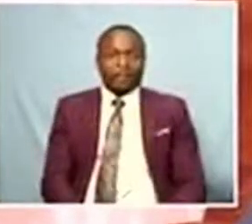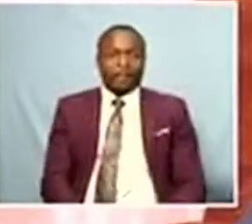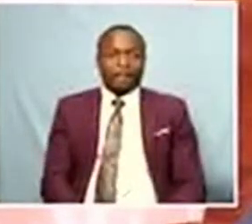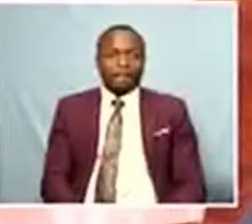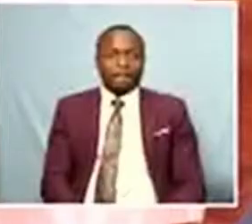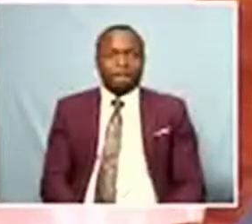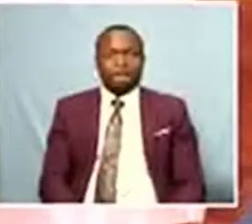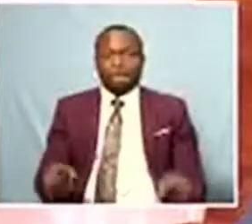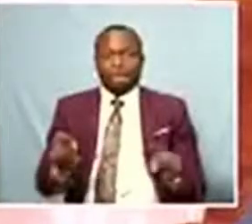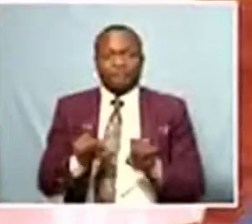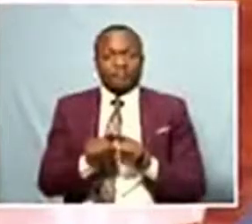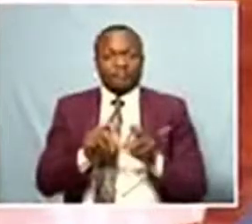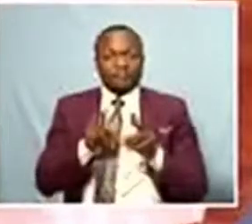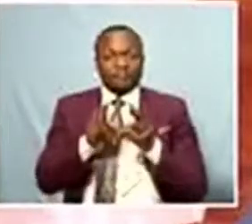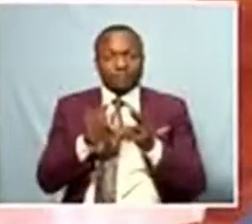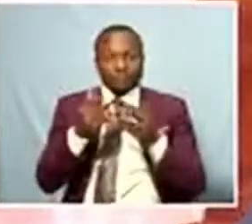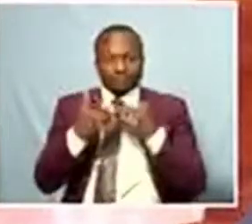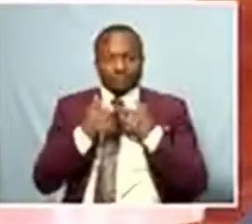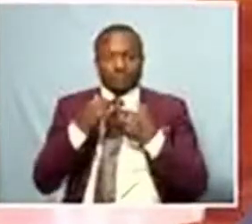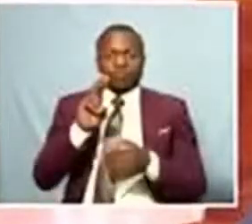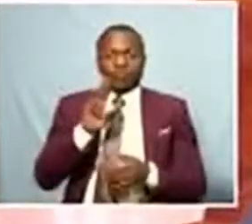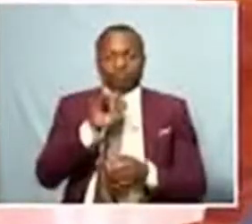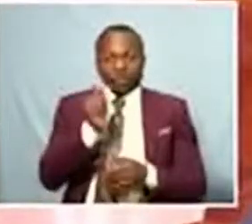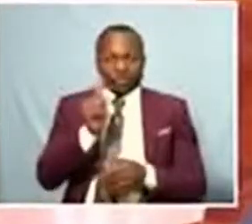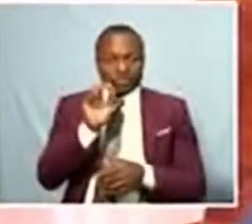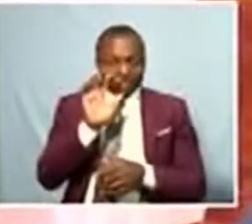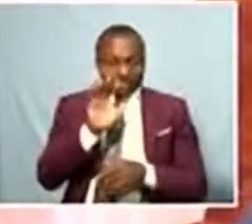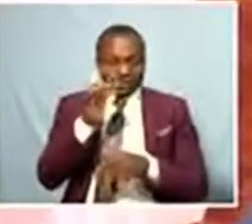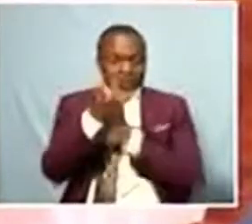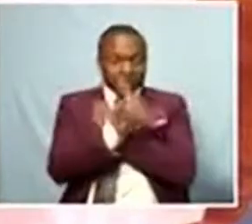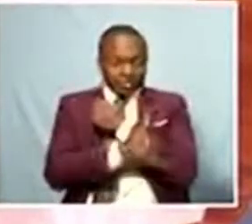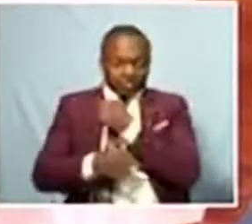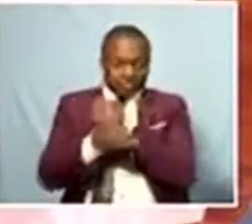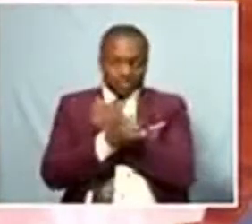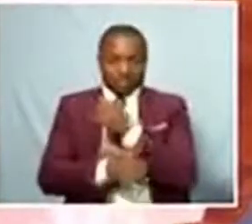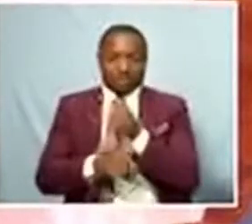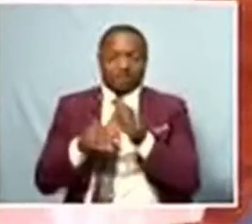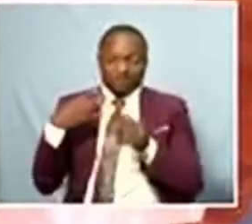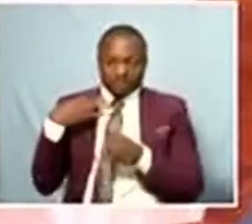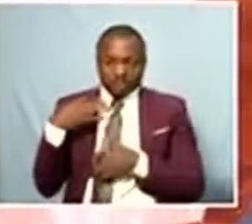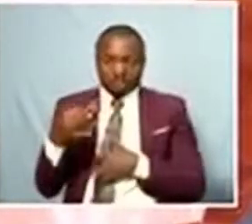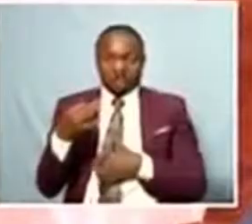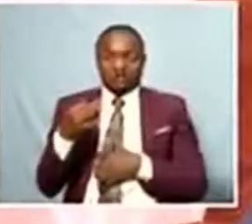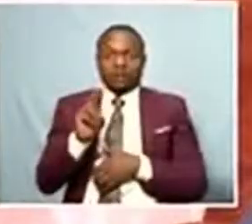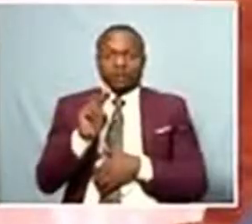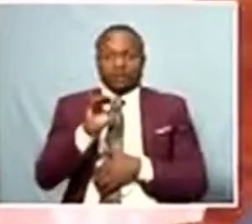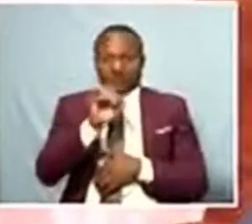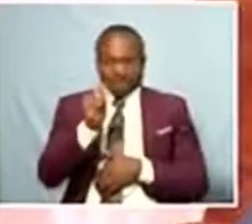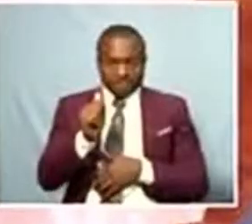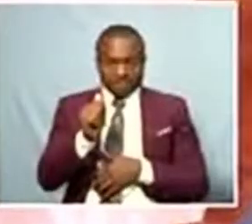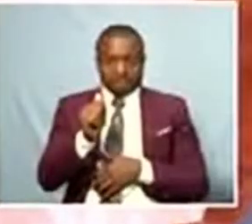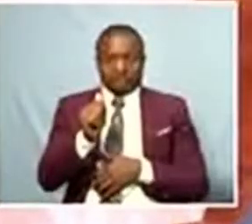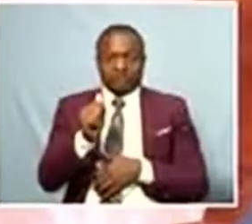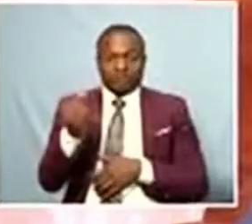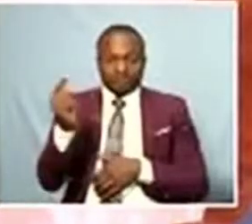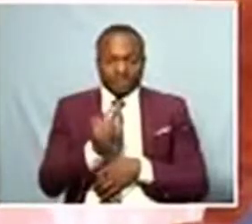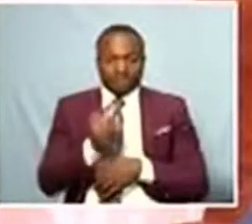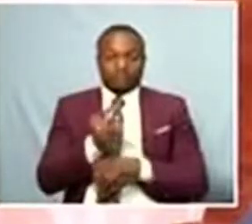The same way we have visas to their countries, they also apply for visas to come to